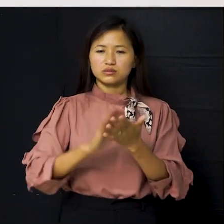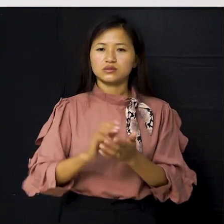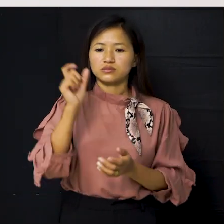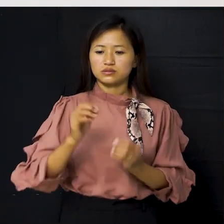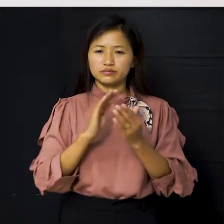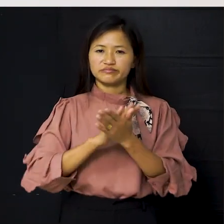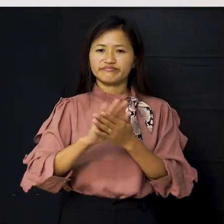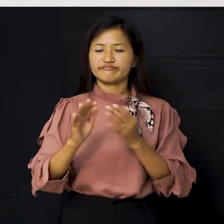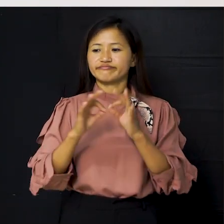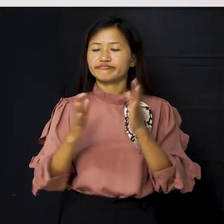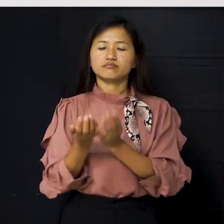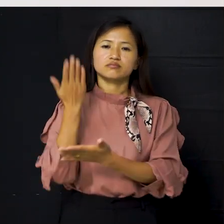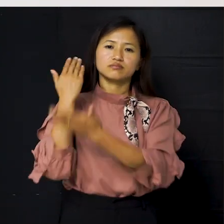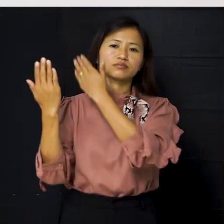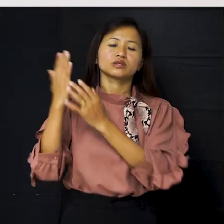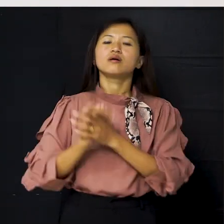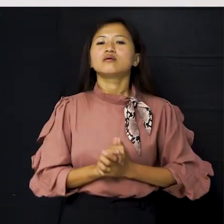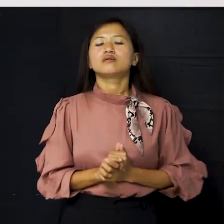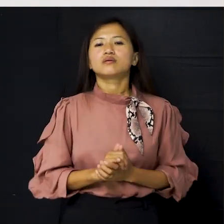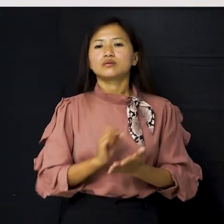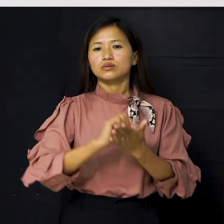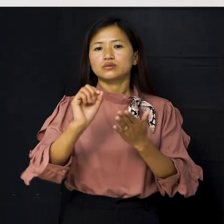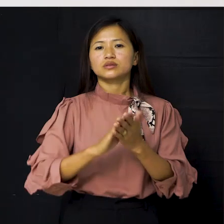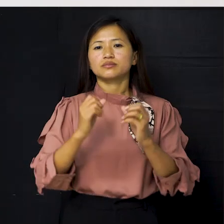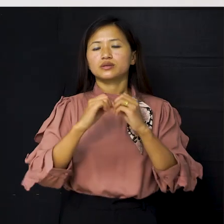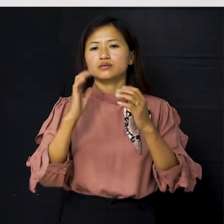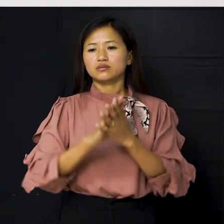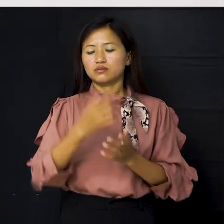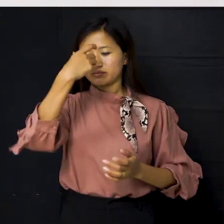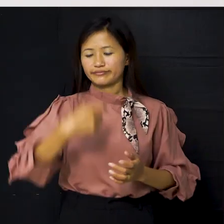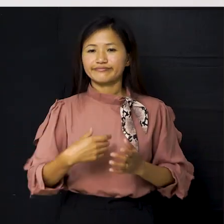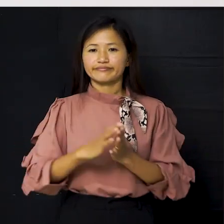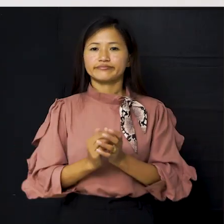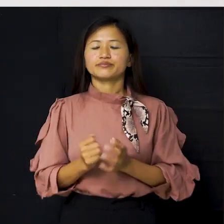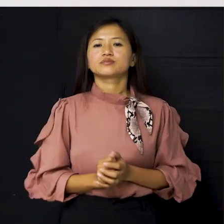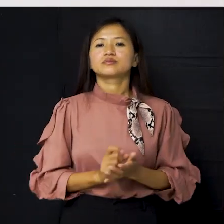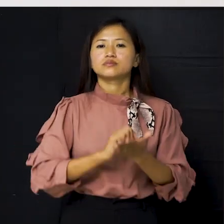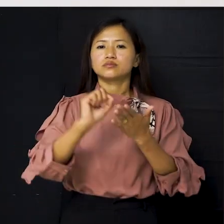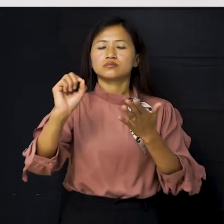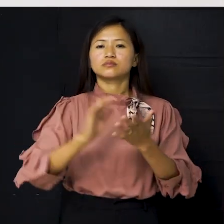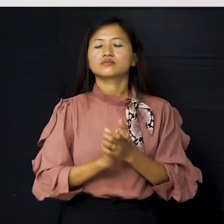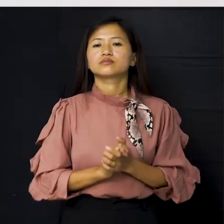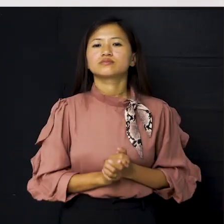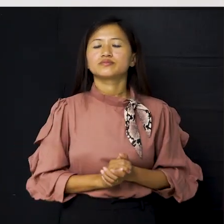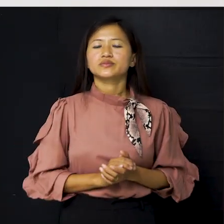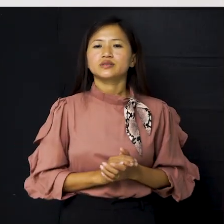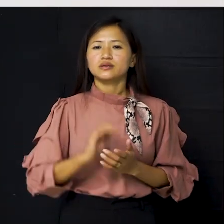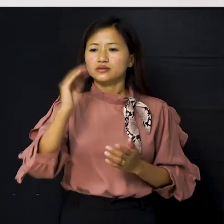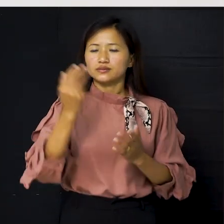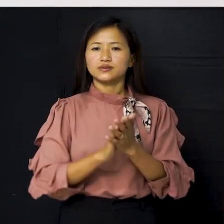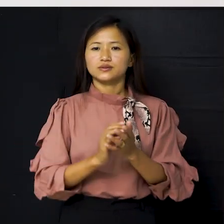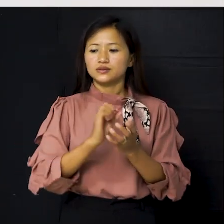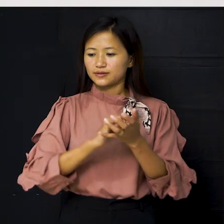Jahangir, they all wrote their own biographies and autobiographies. They also assigned some certain people